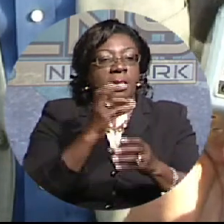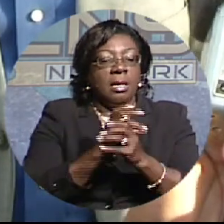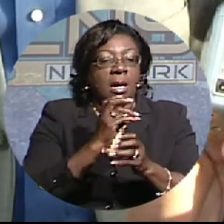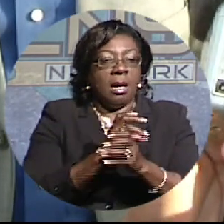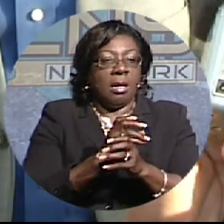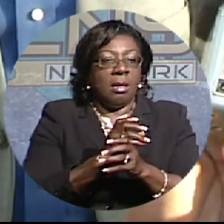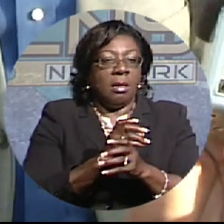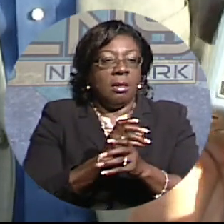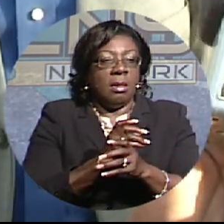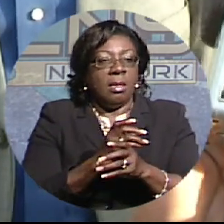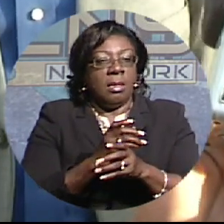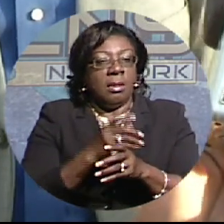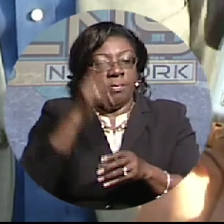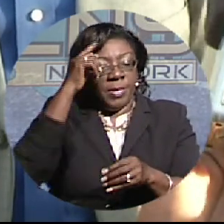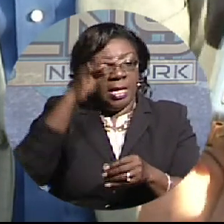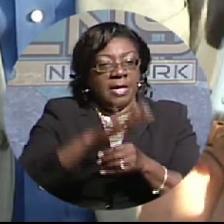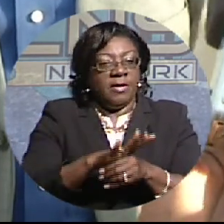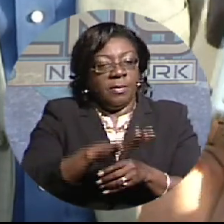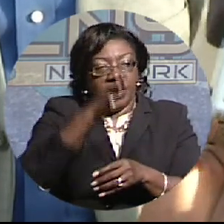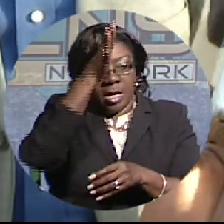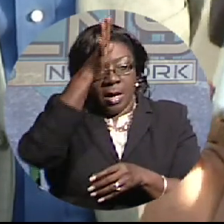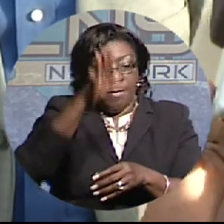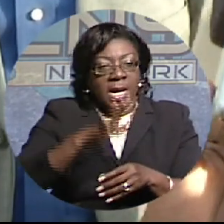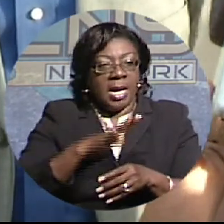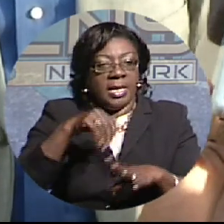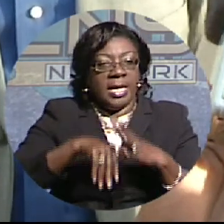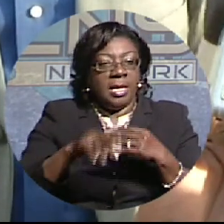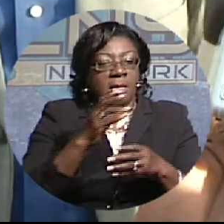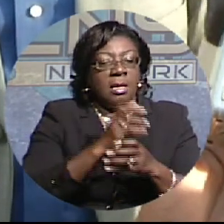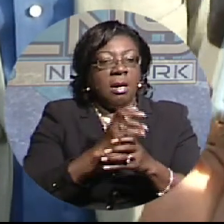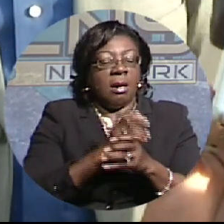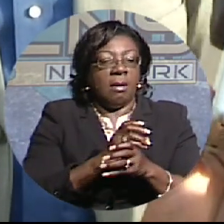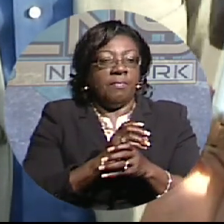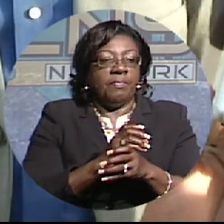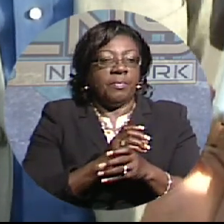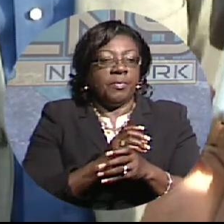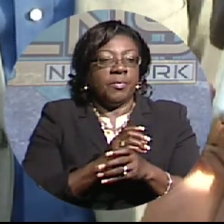we believed to be a male remains in the passenger seat.